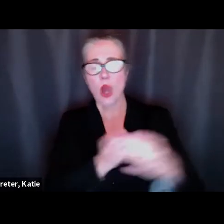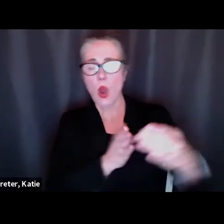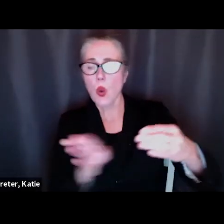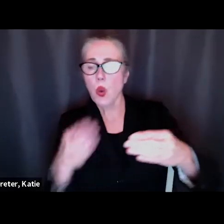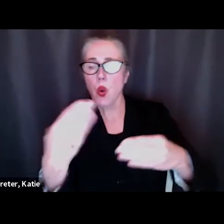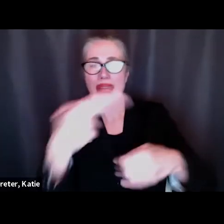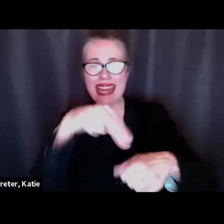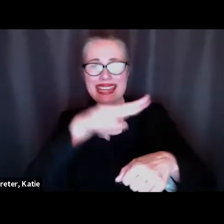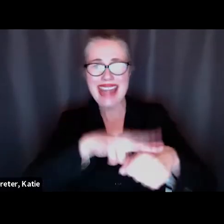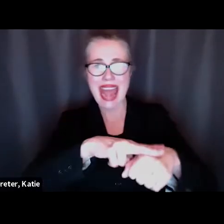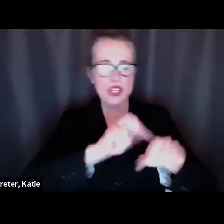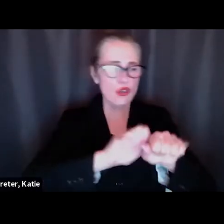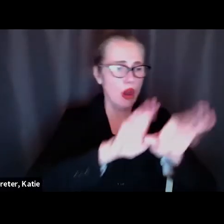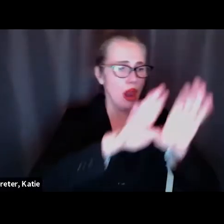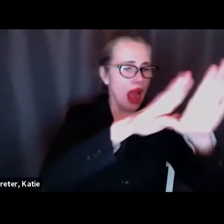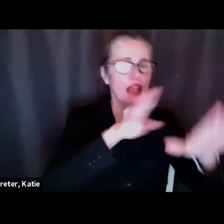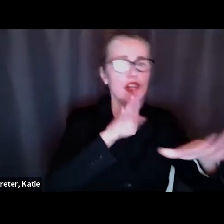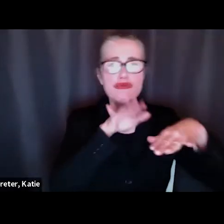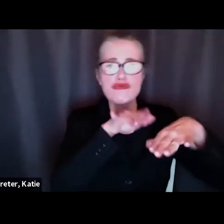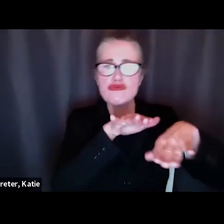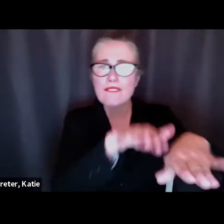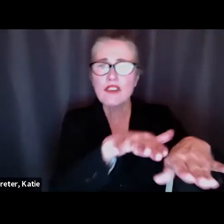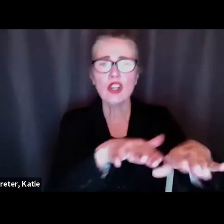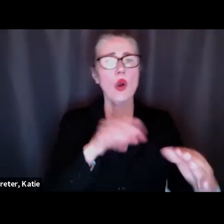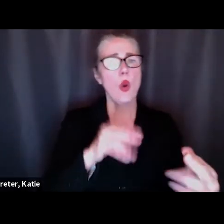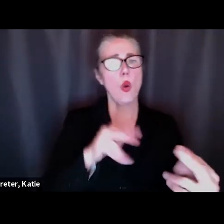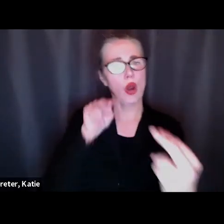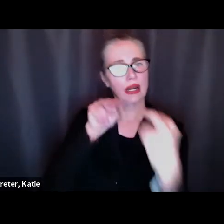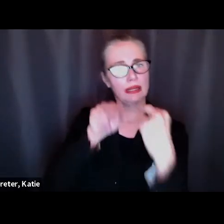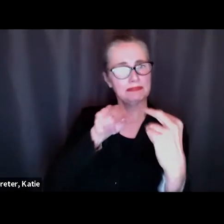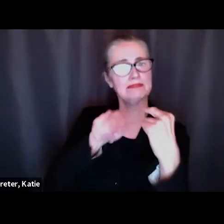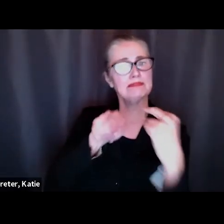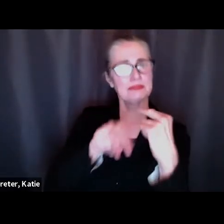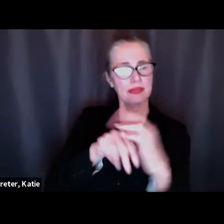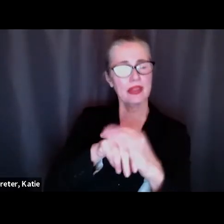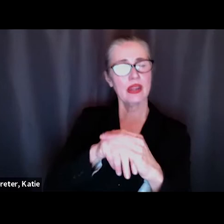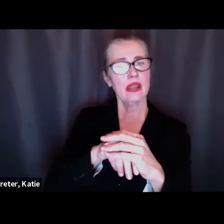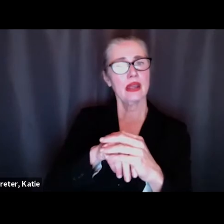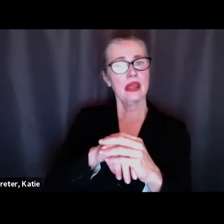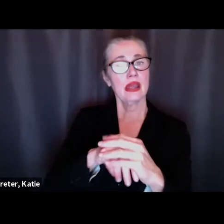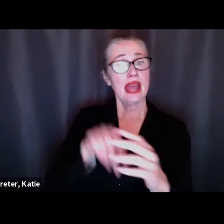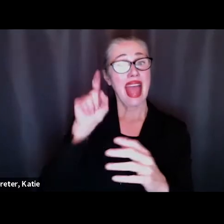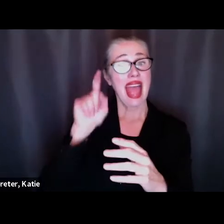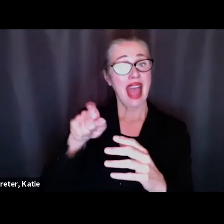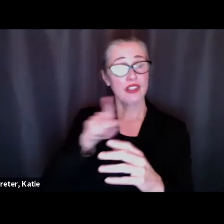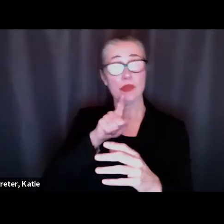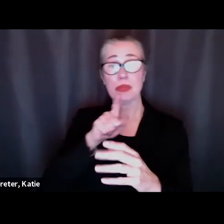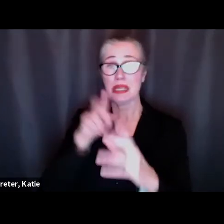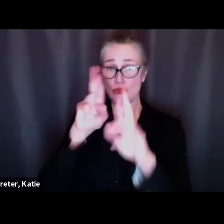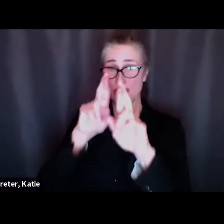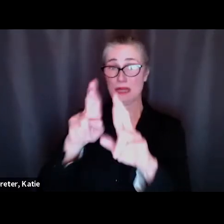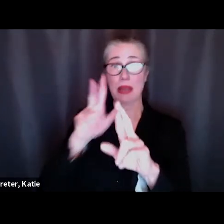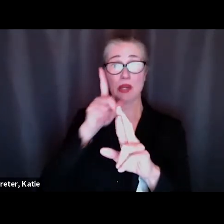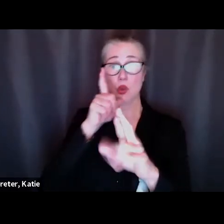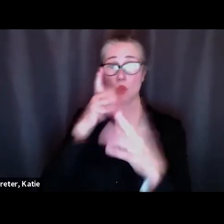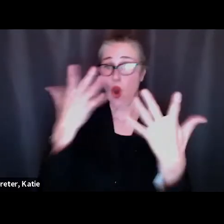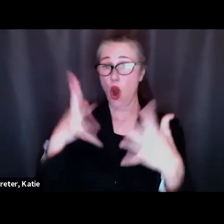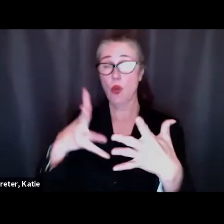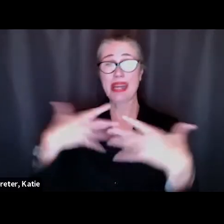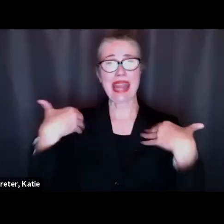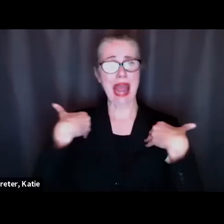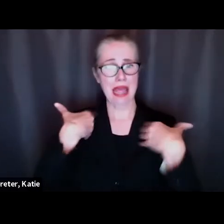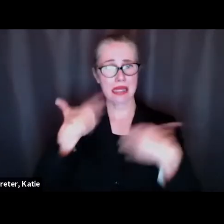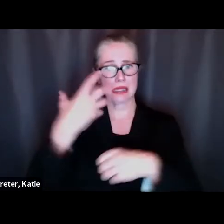geographic features such as a mountain range uh or river respect incumbency if possible and then other local